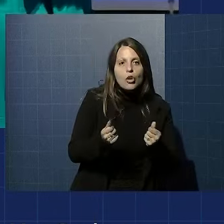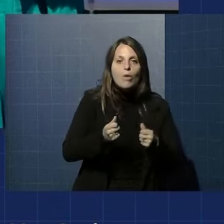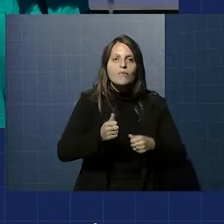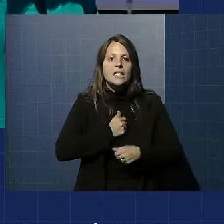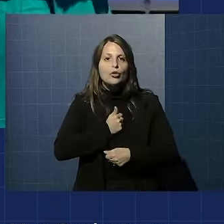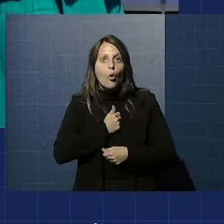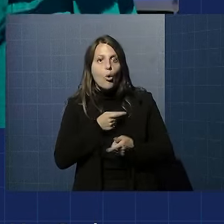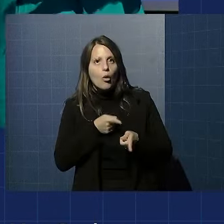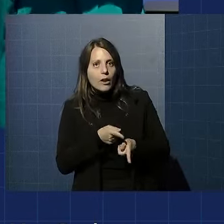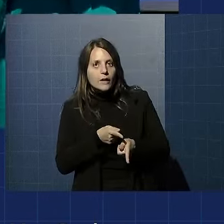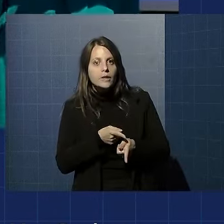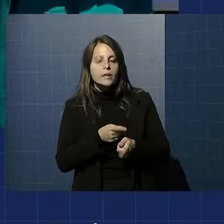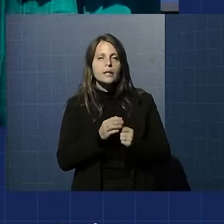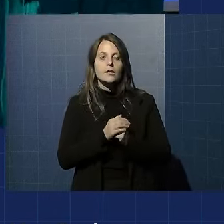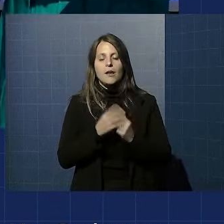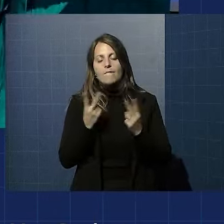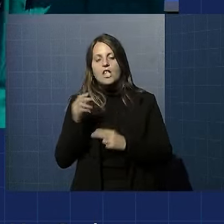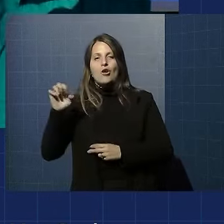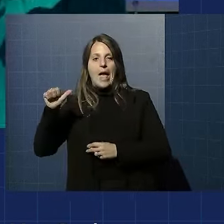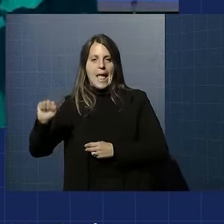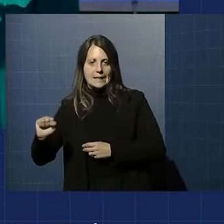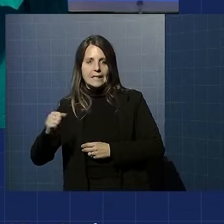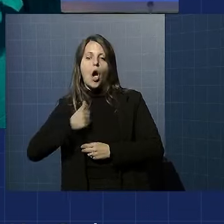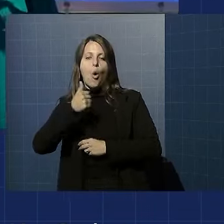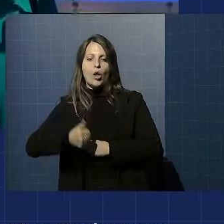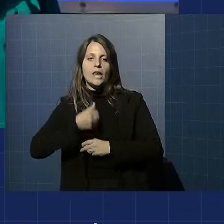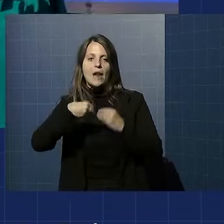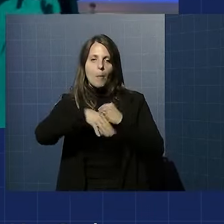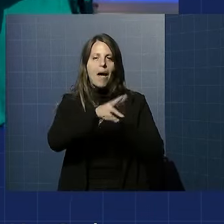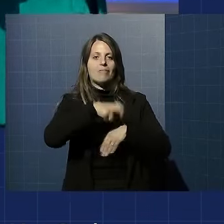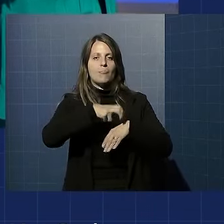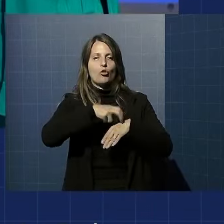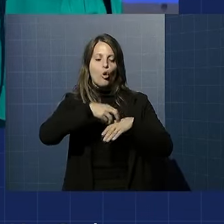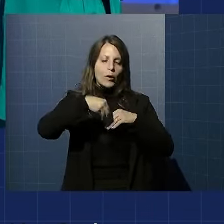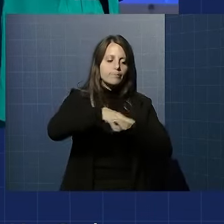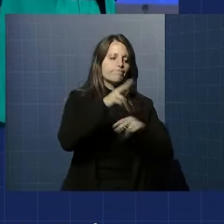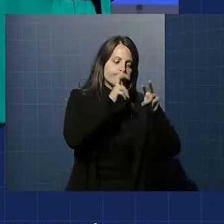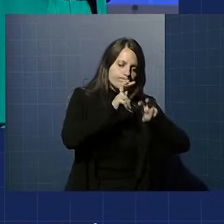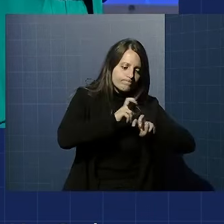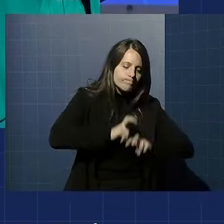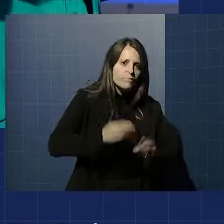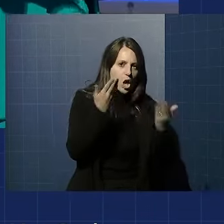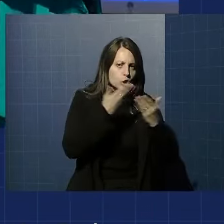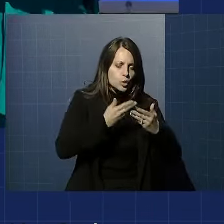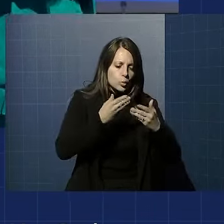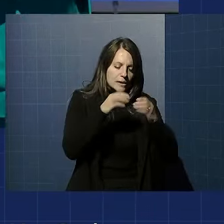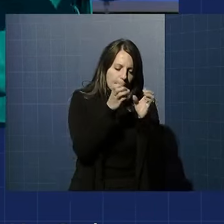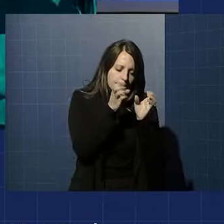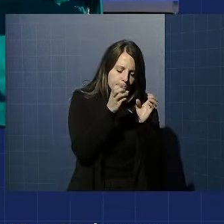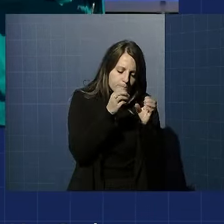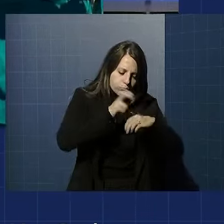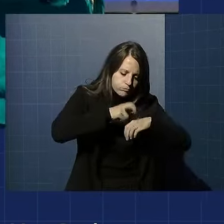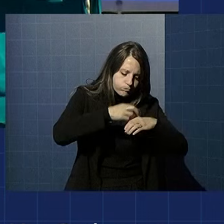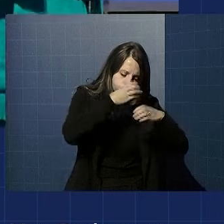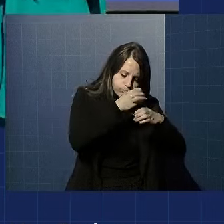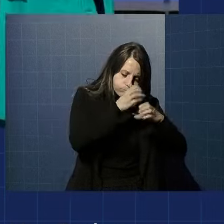a variety of biomedical studies looking at team dynamics, looking at mental health and well-being, looking at